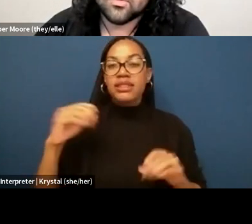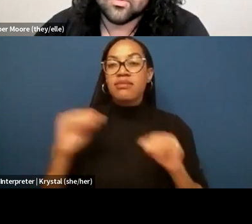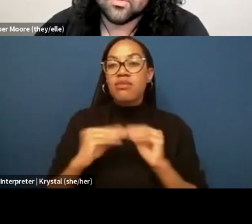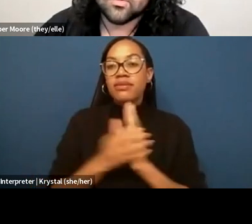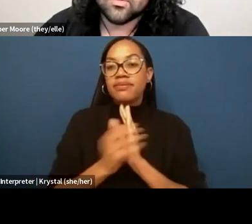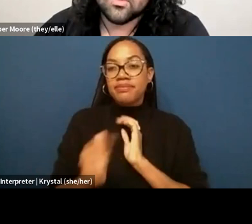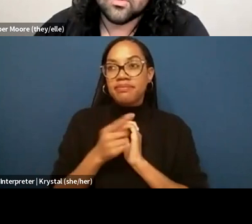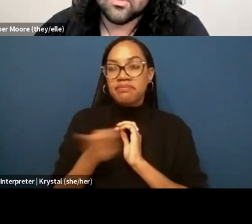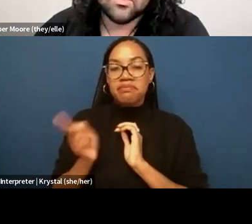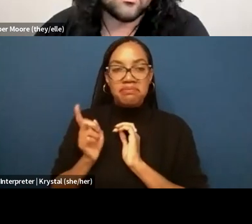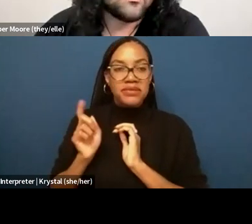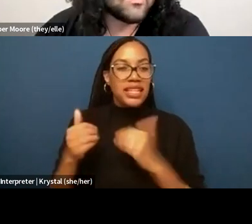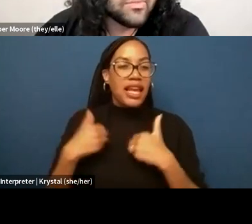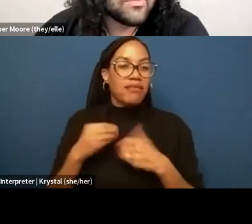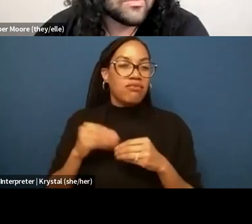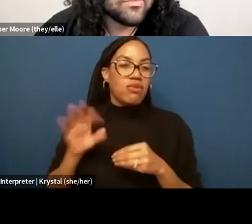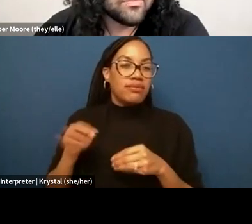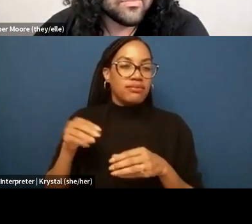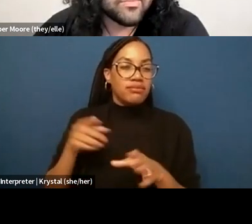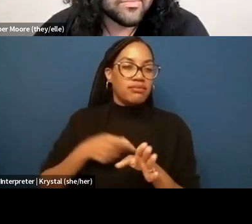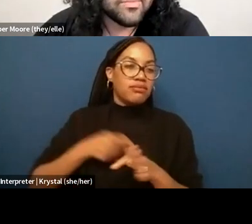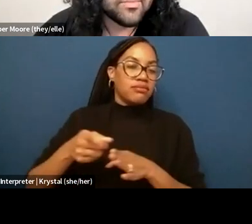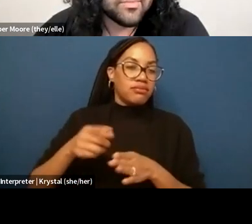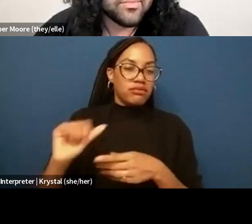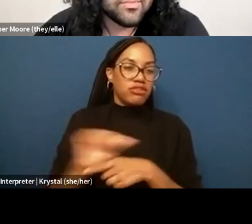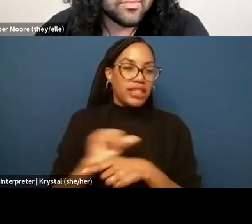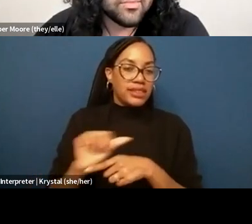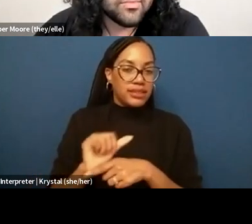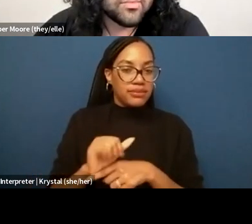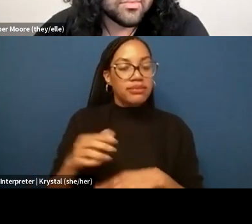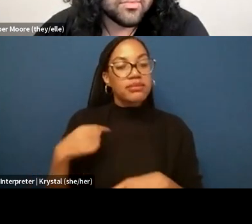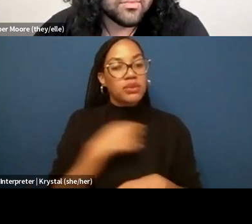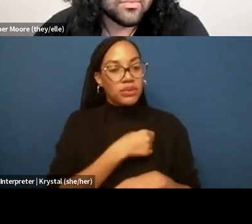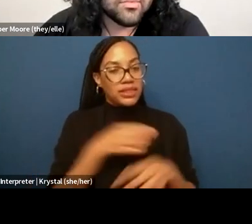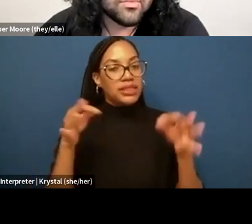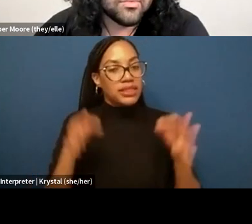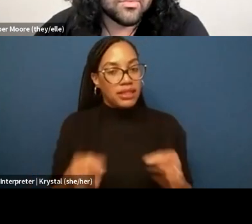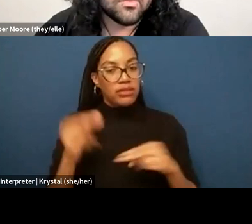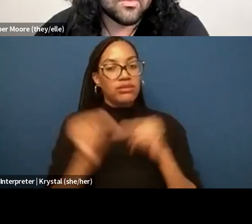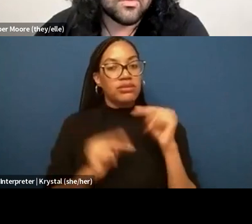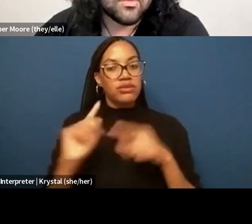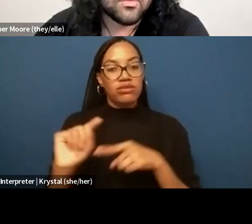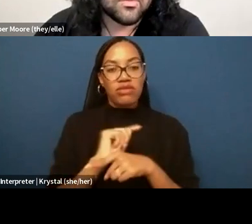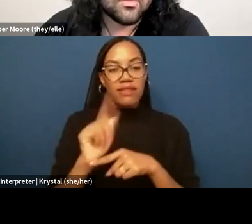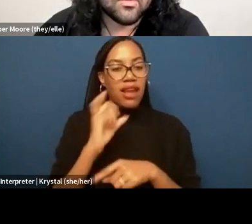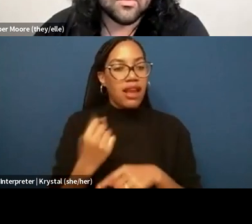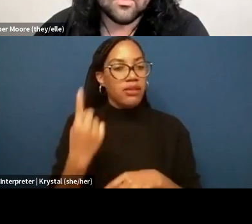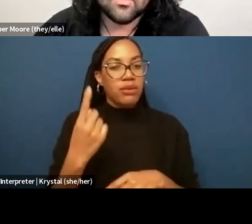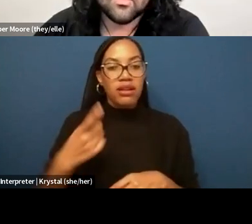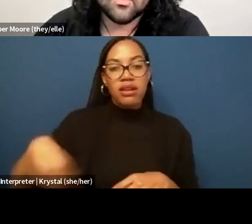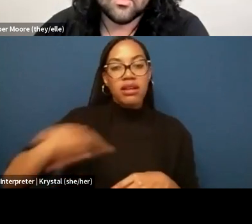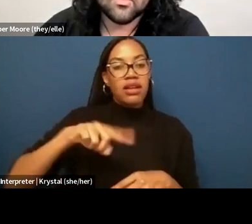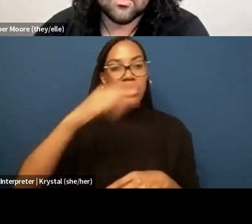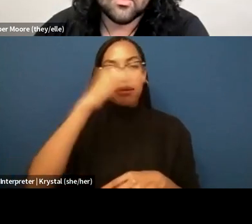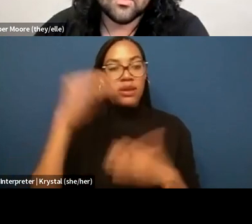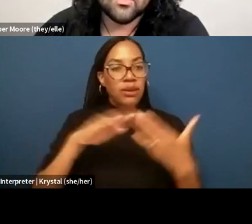for anyone who works and lives in Black communities that centers Black folks and our experiences, and giving a framing and understanding of how to